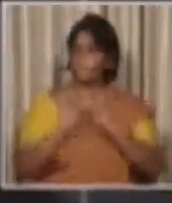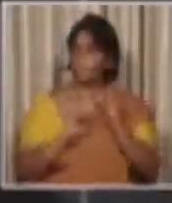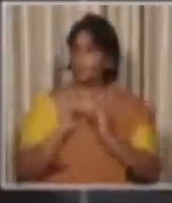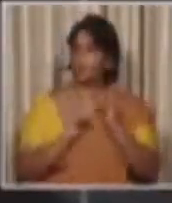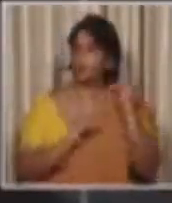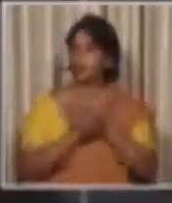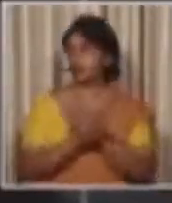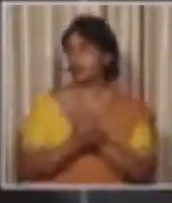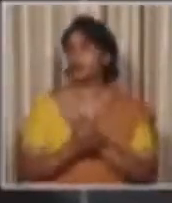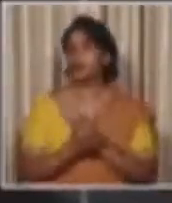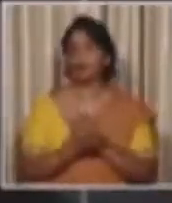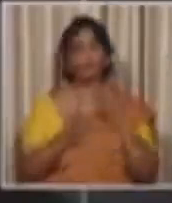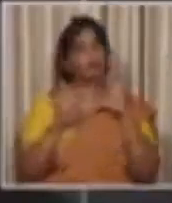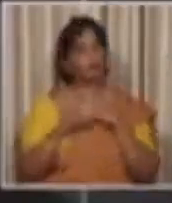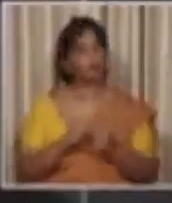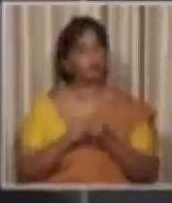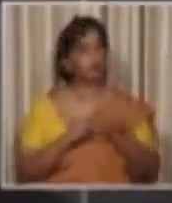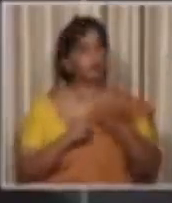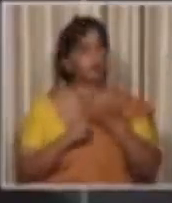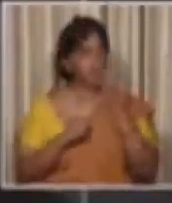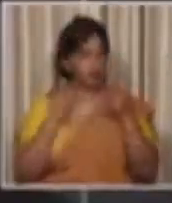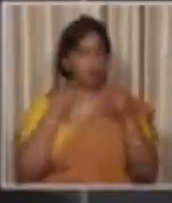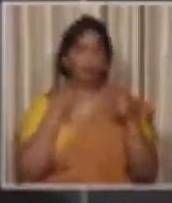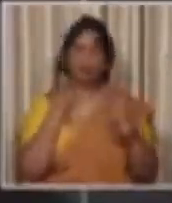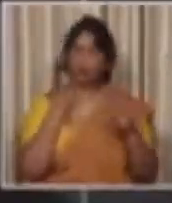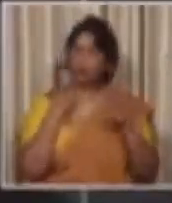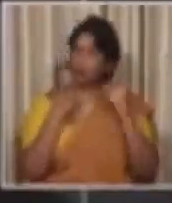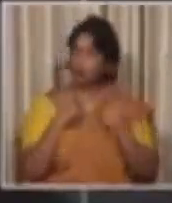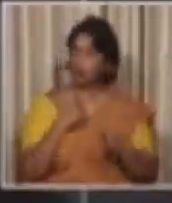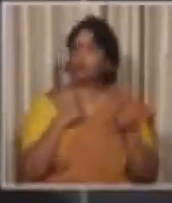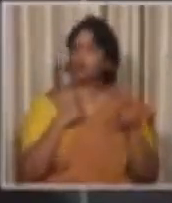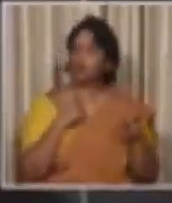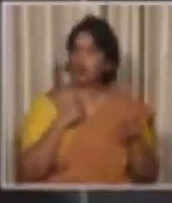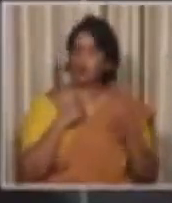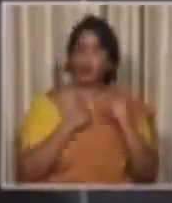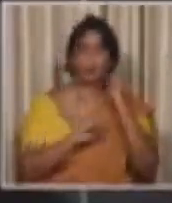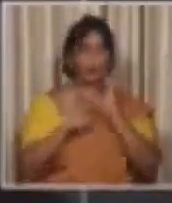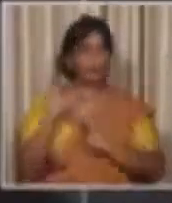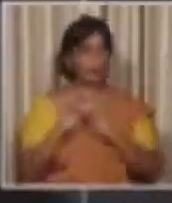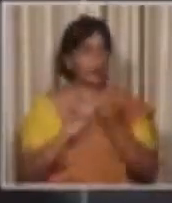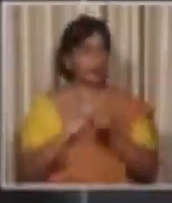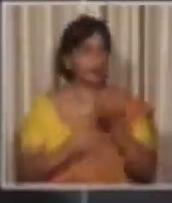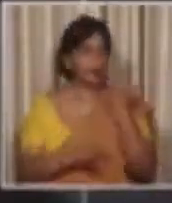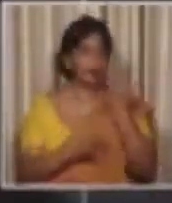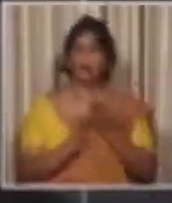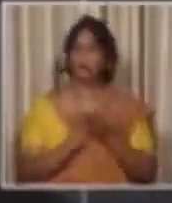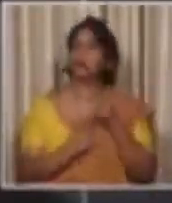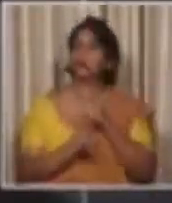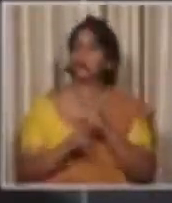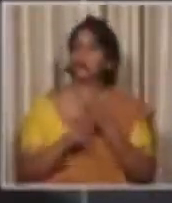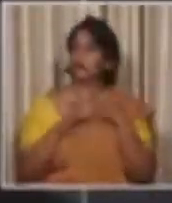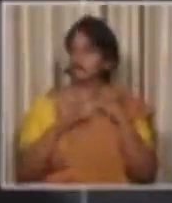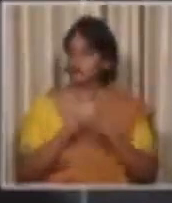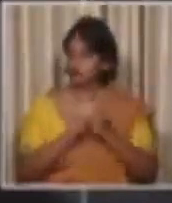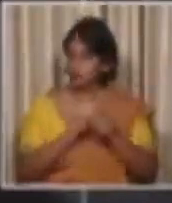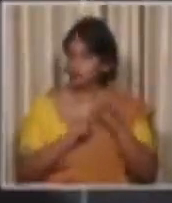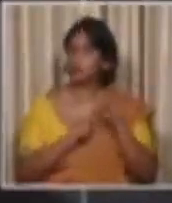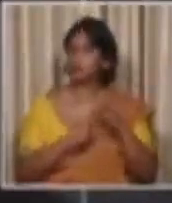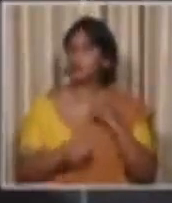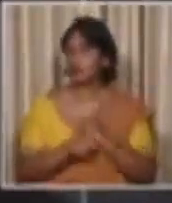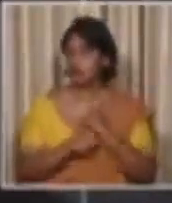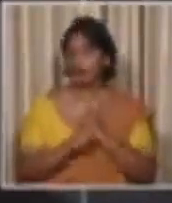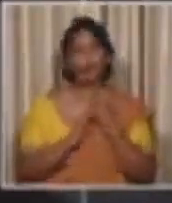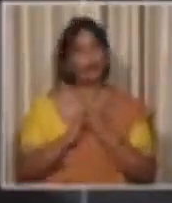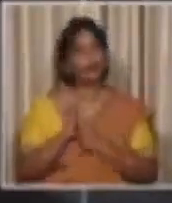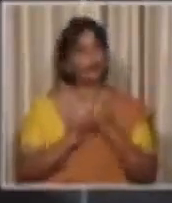that they will not need to adhere? If they jump over 50%, they don't need to adhere to government regulations as they jump the 50%